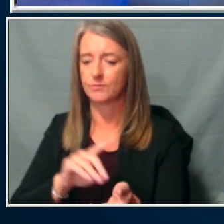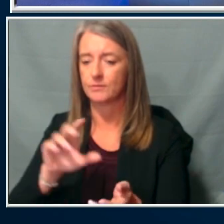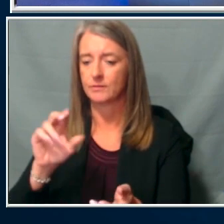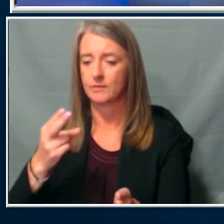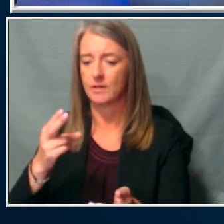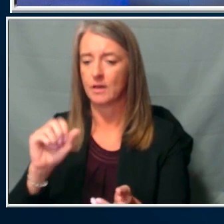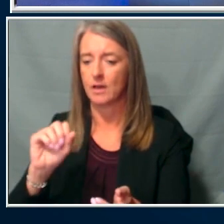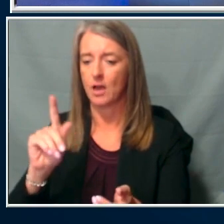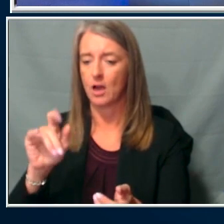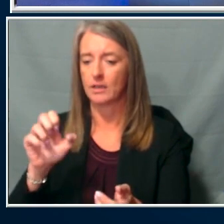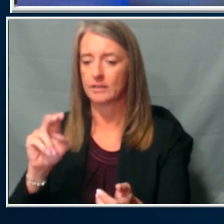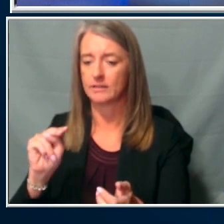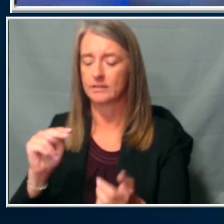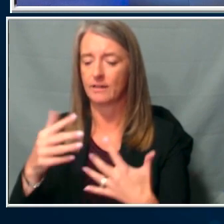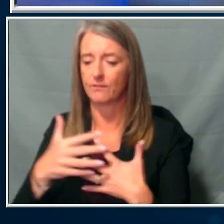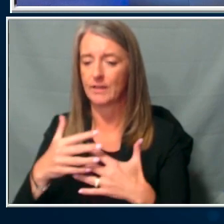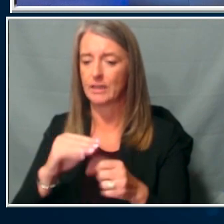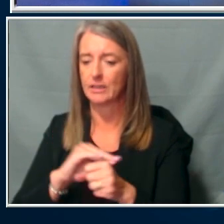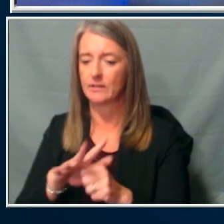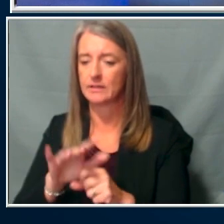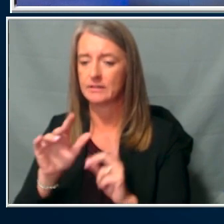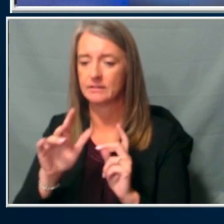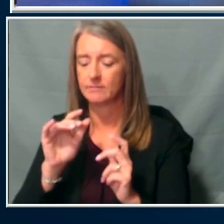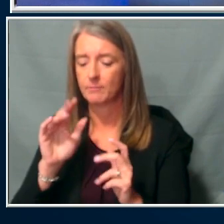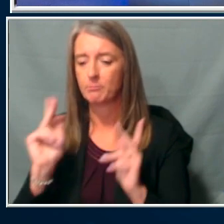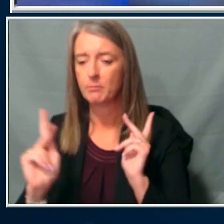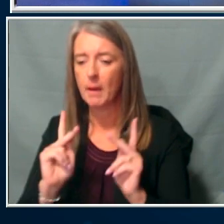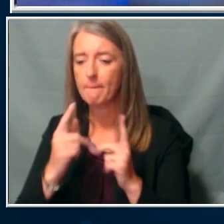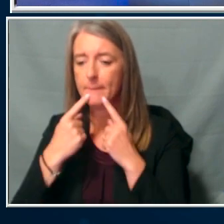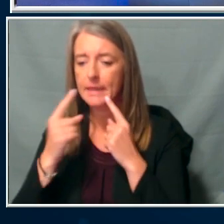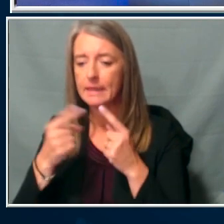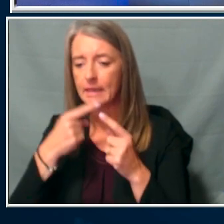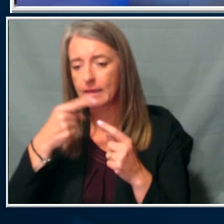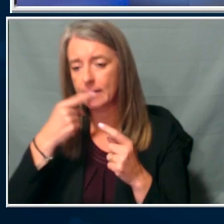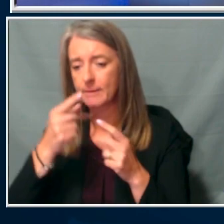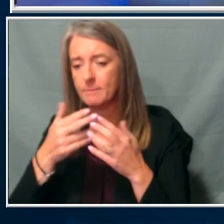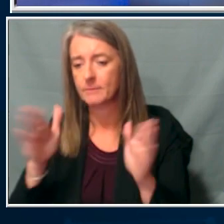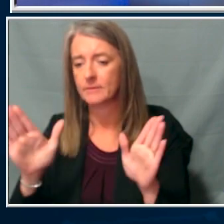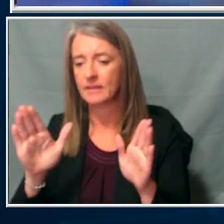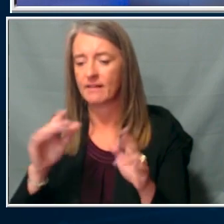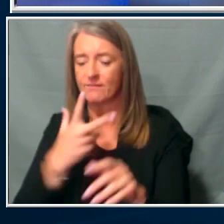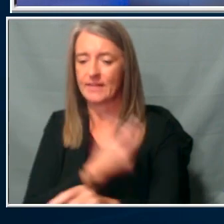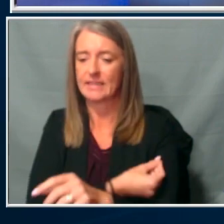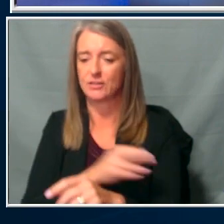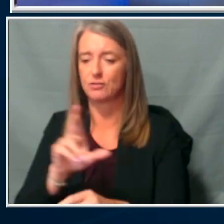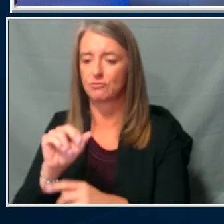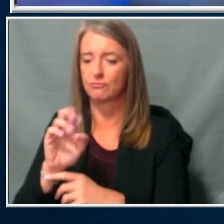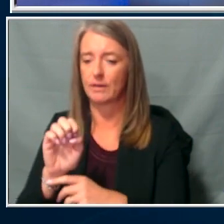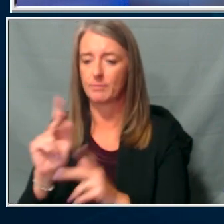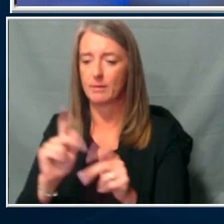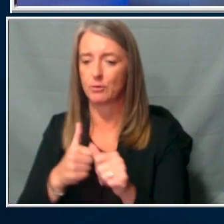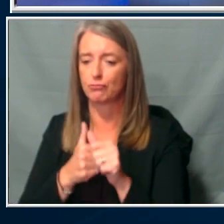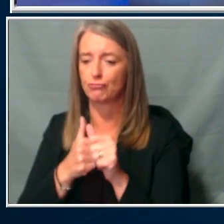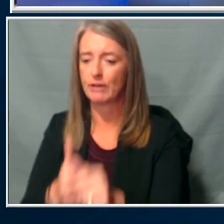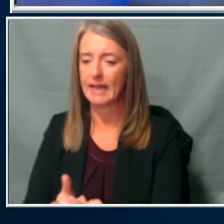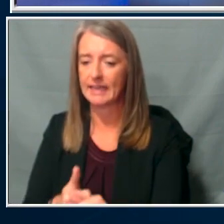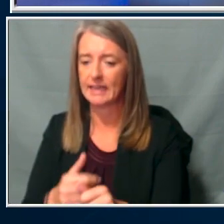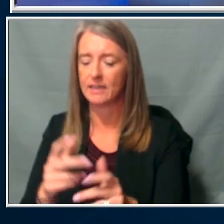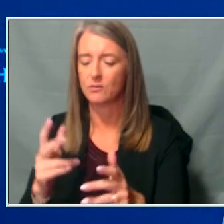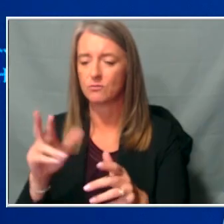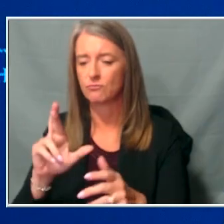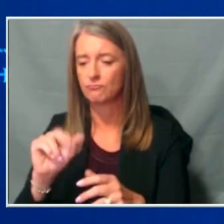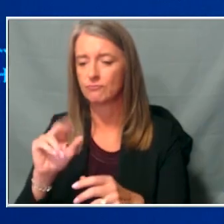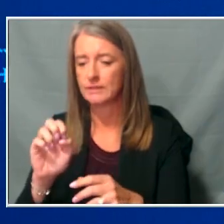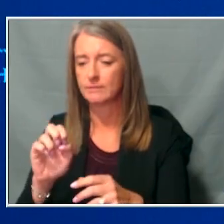fear that COVID is no longer taken seriously by the public. What are the vaccination rates now? Is anyone even tracking that? Where are we at with that? You know,